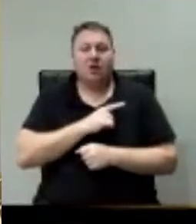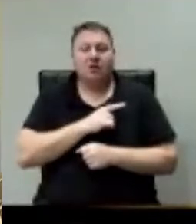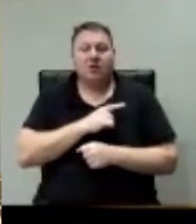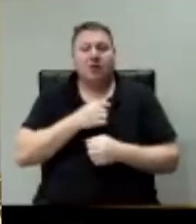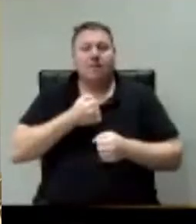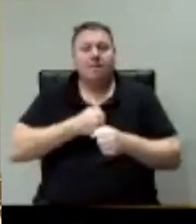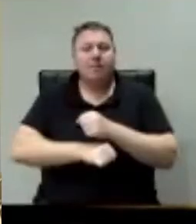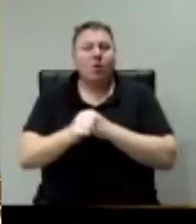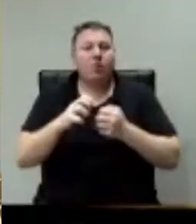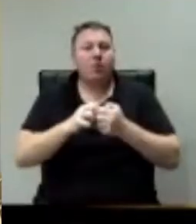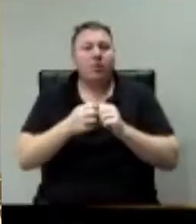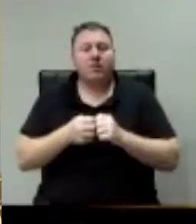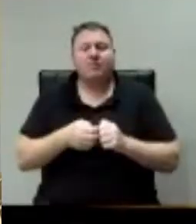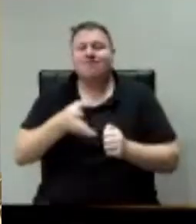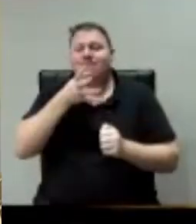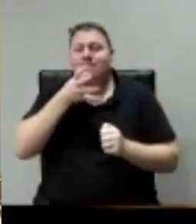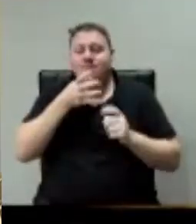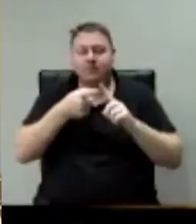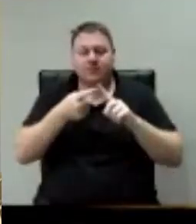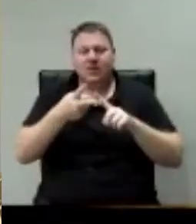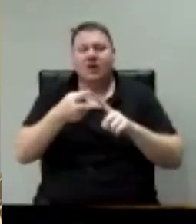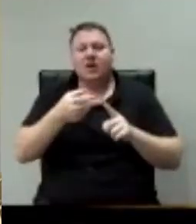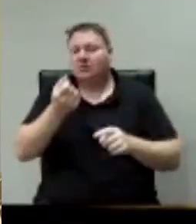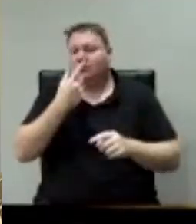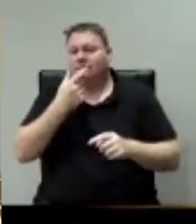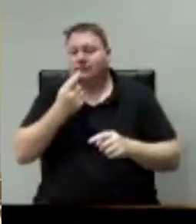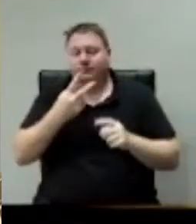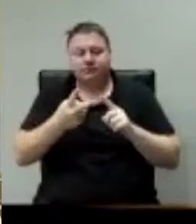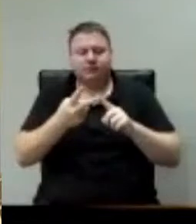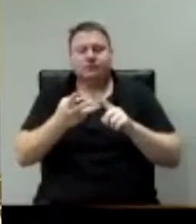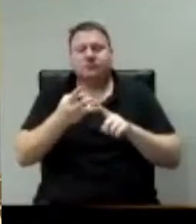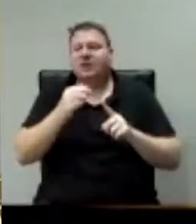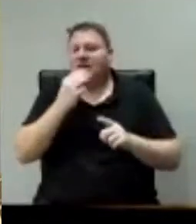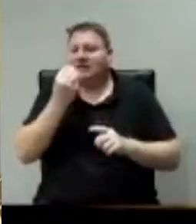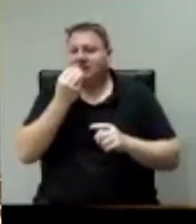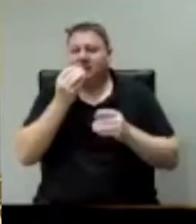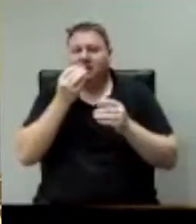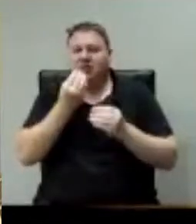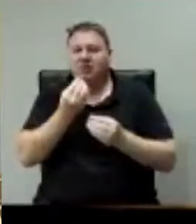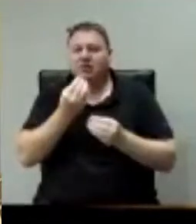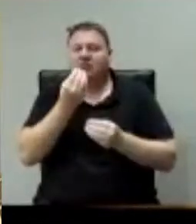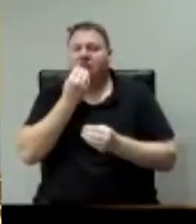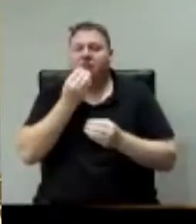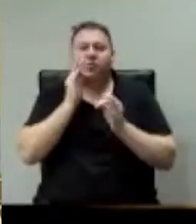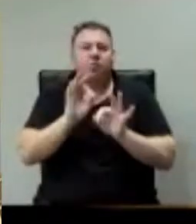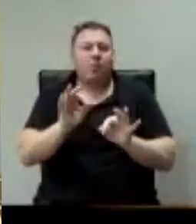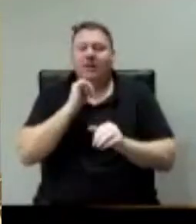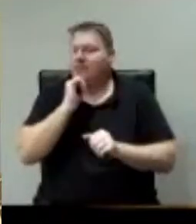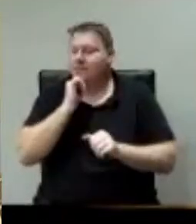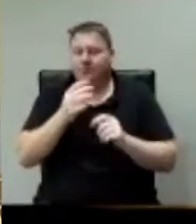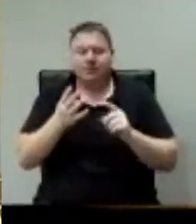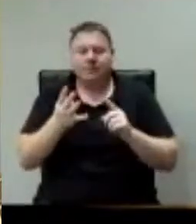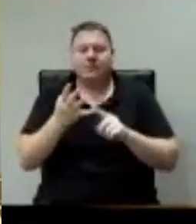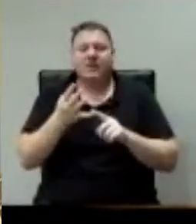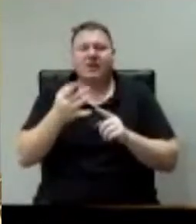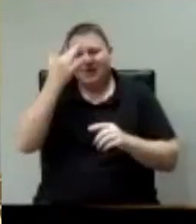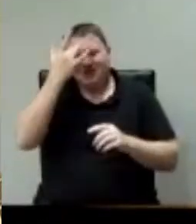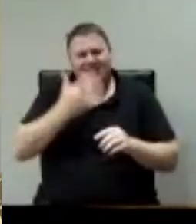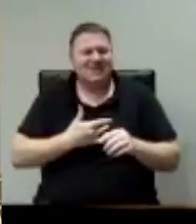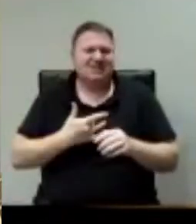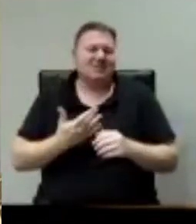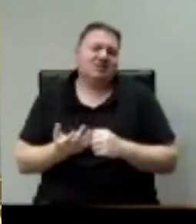malnutrition, alcohol consumption, taking of drugs, long-standing illnesses. And